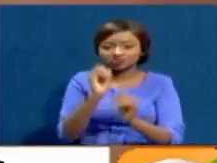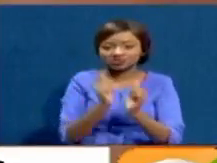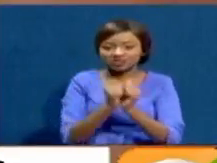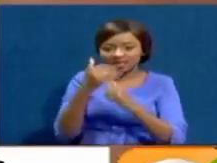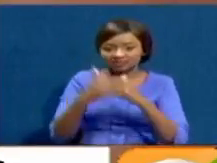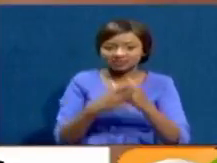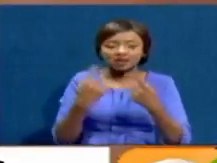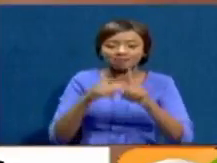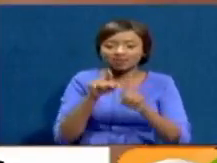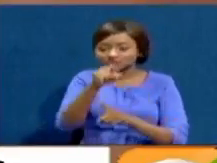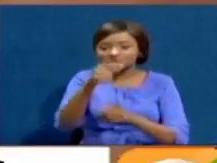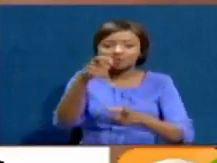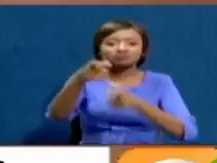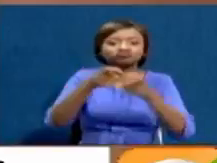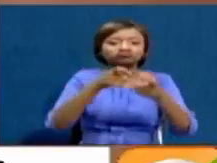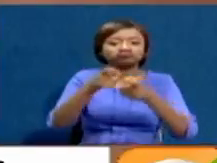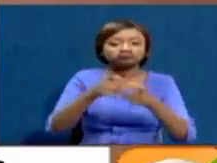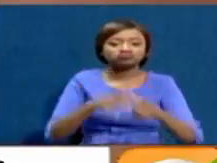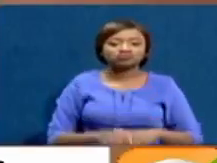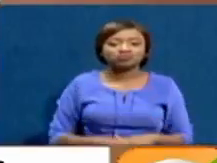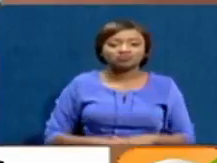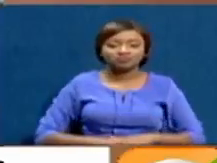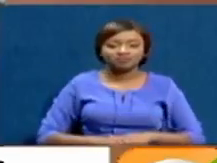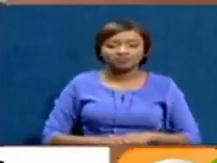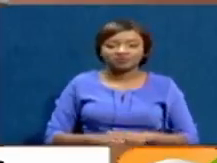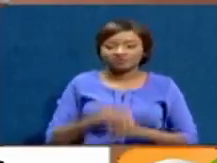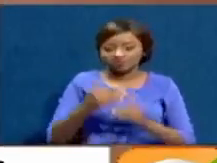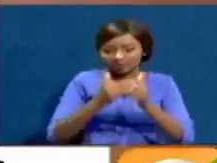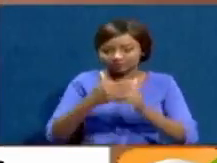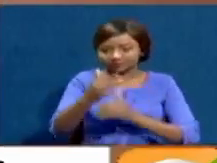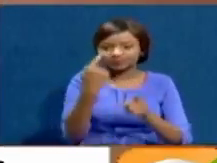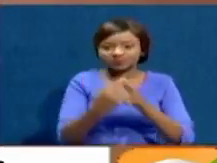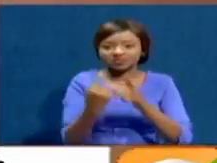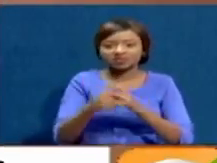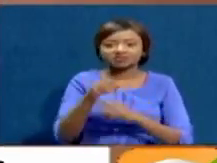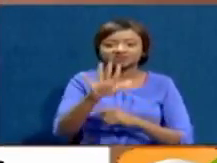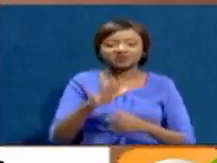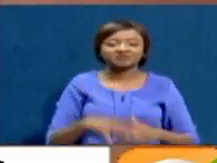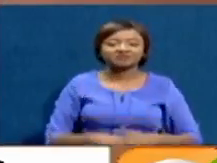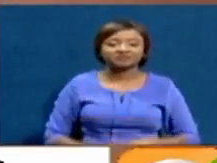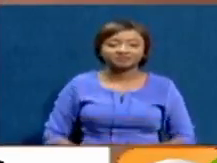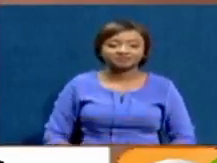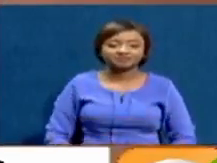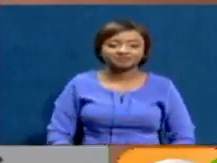Kiama will serve as a VC for the next 5 years.